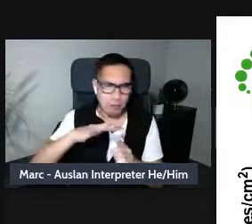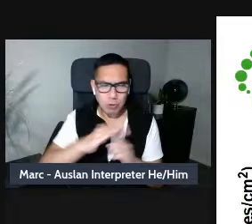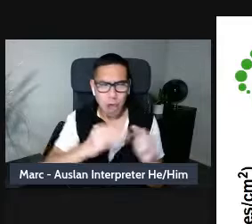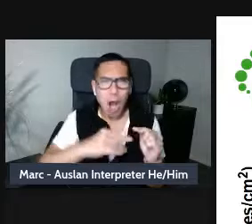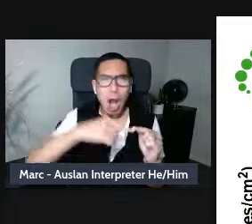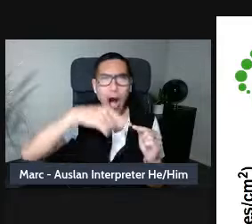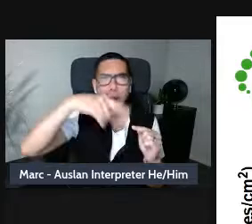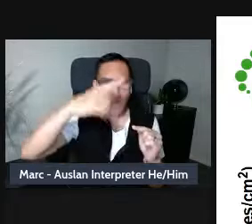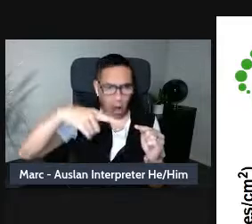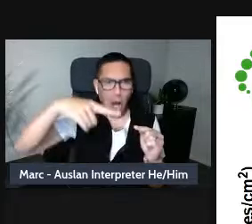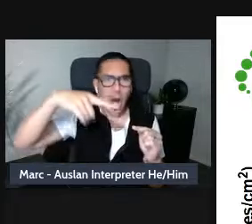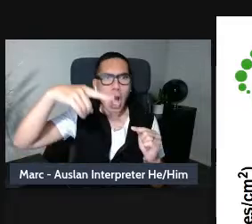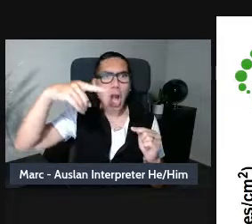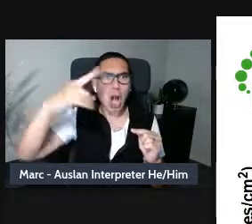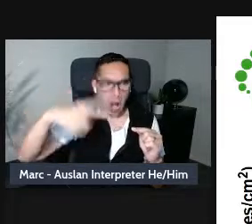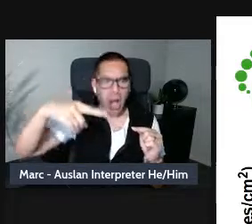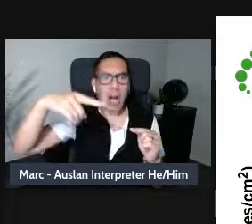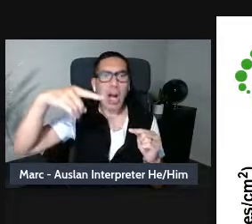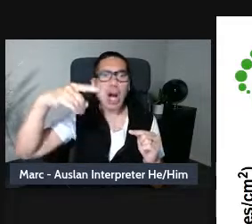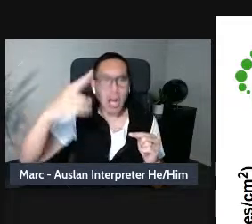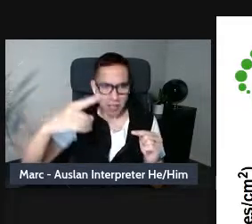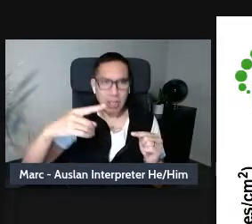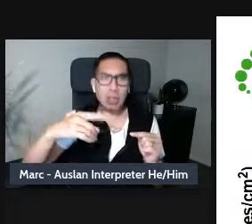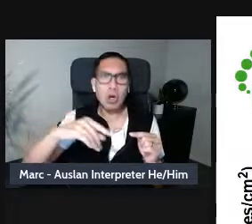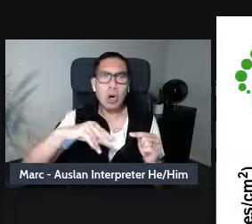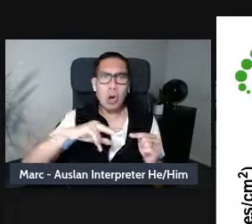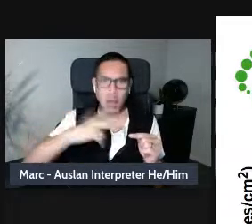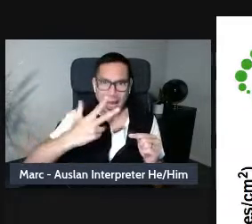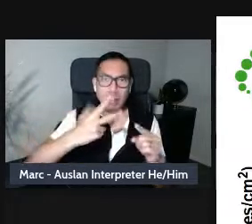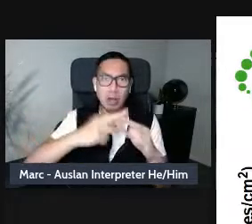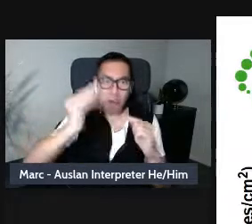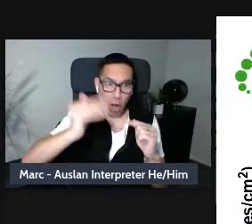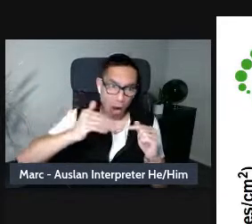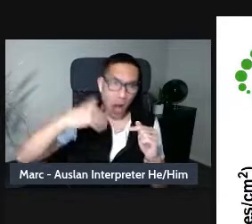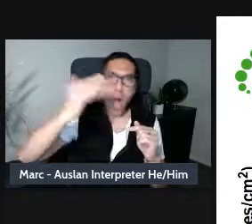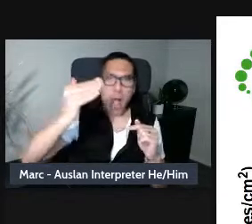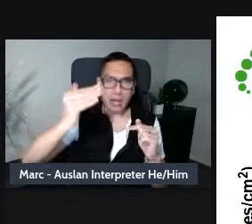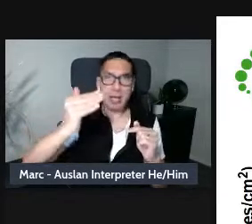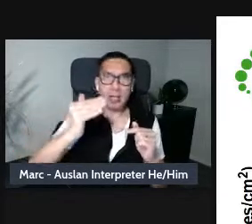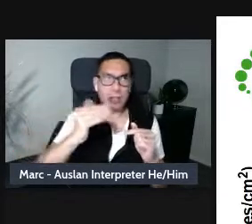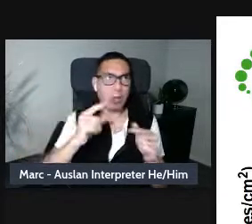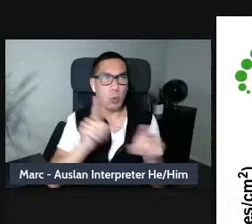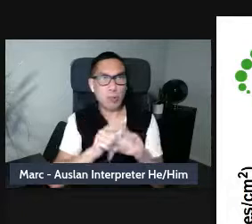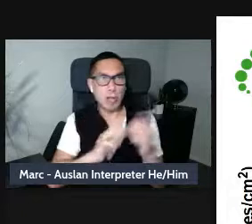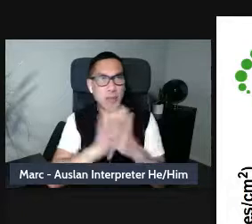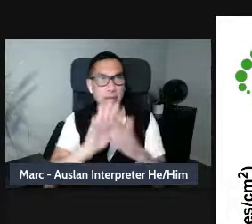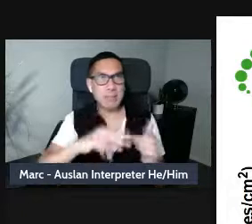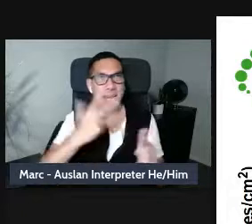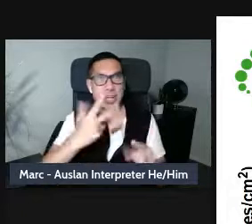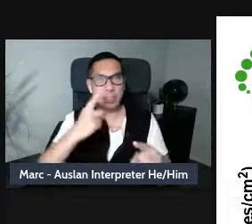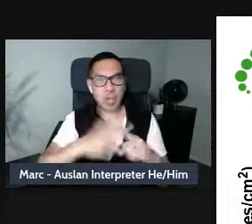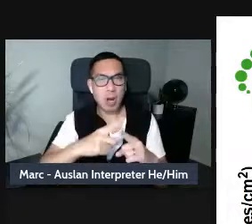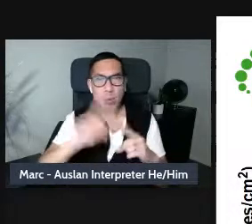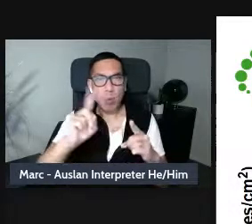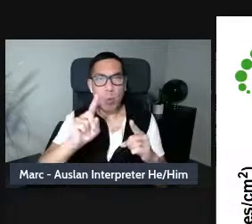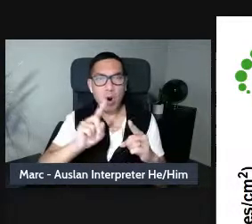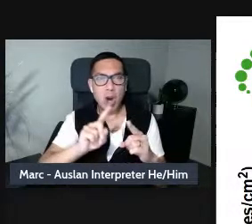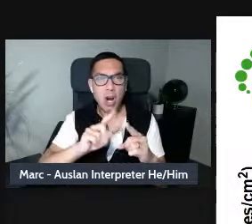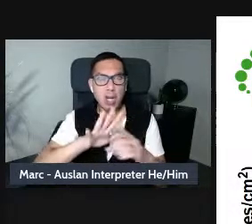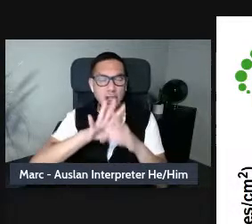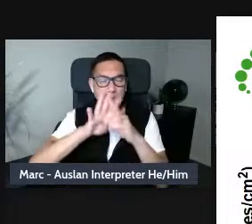to 8-fold higher. And that is also 8 times higher than the shear stress elsewhere in the body.